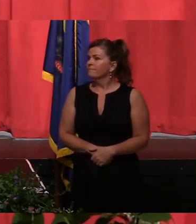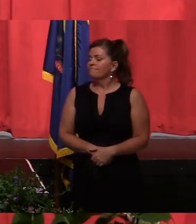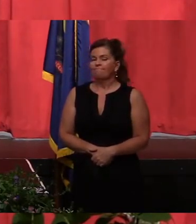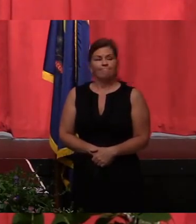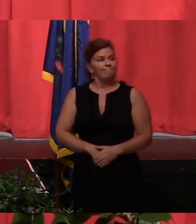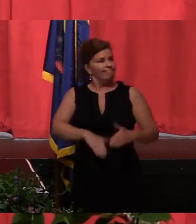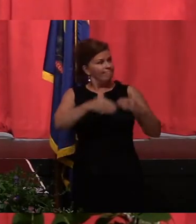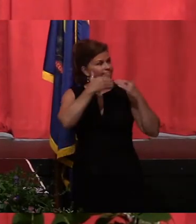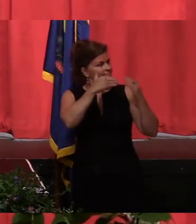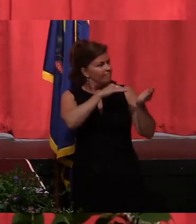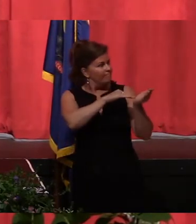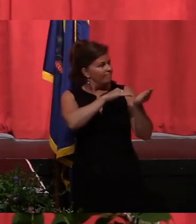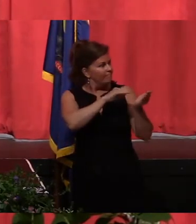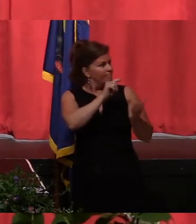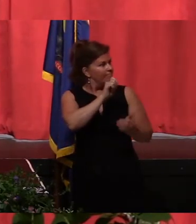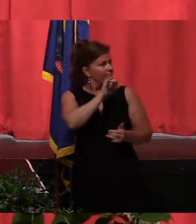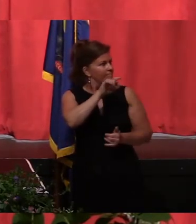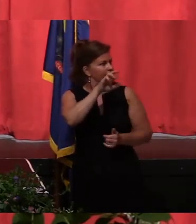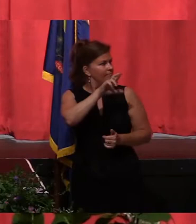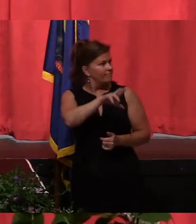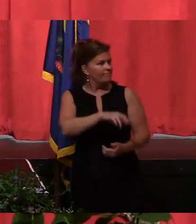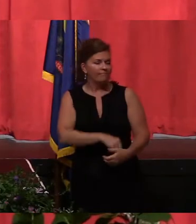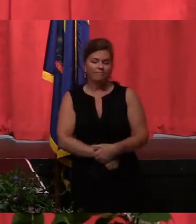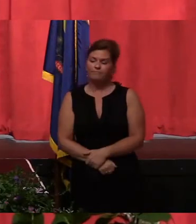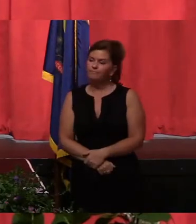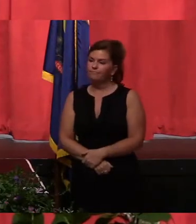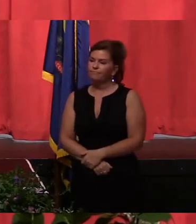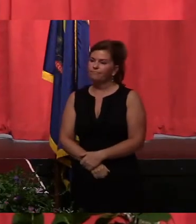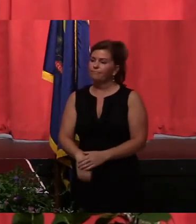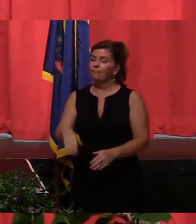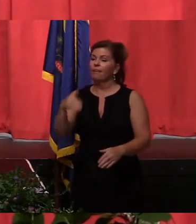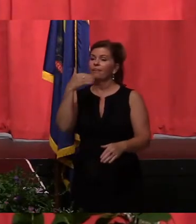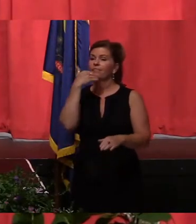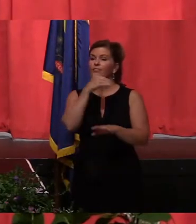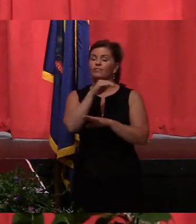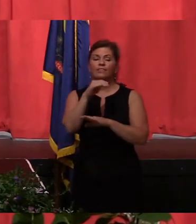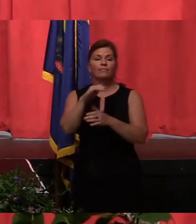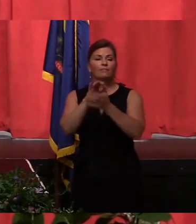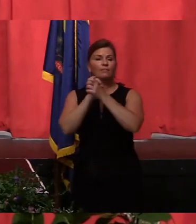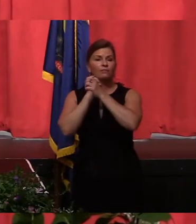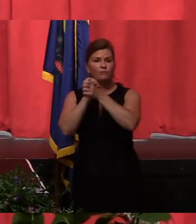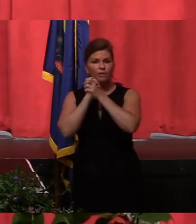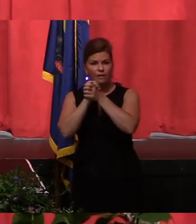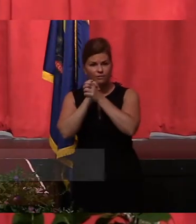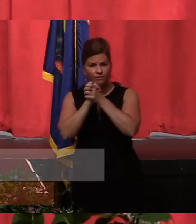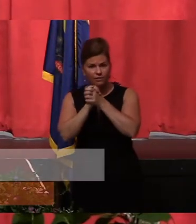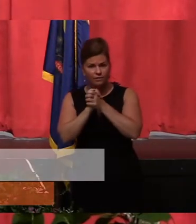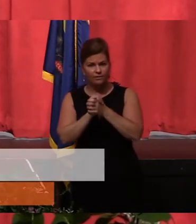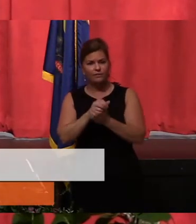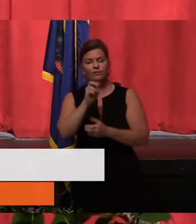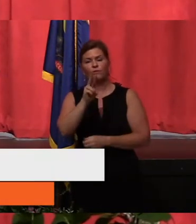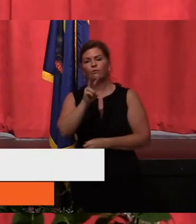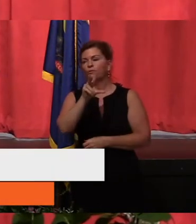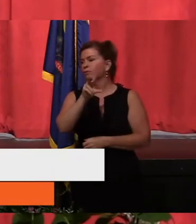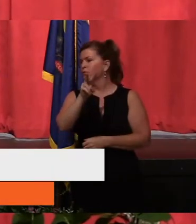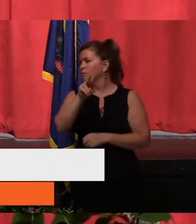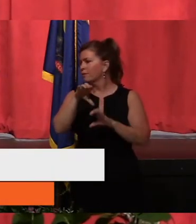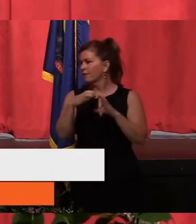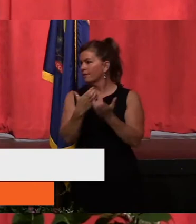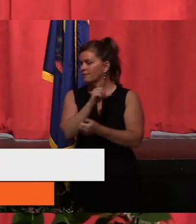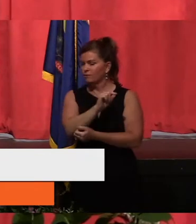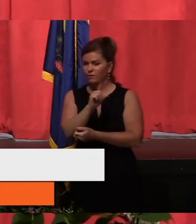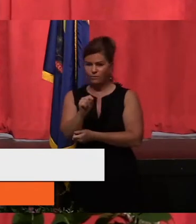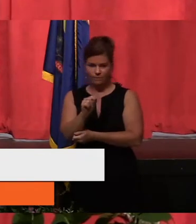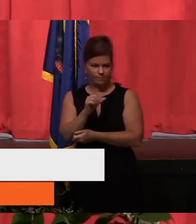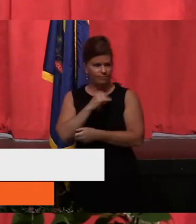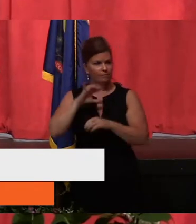Thank you, Dr. Taylor. So good evening and congratulations to the U32 class of 2020. I